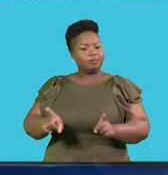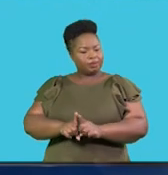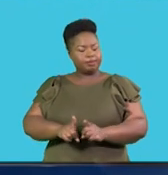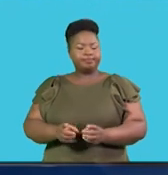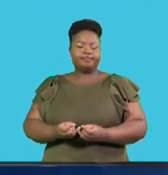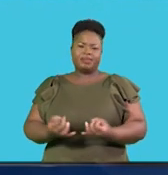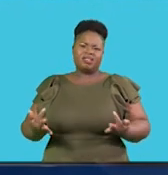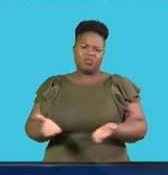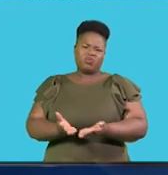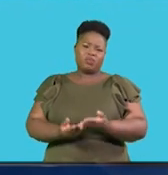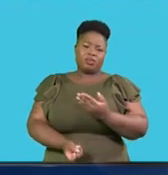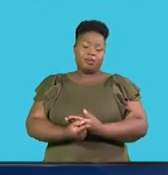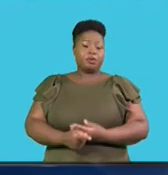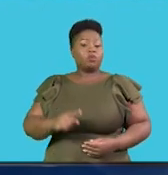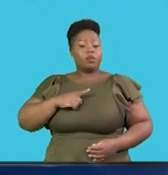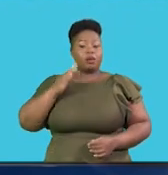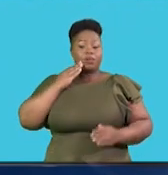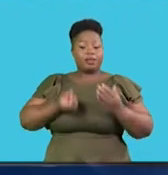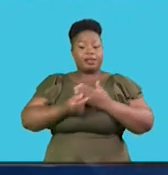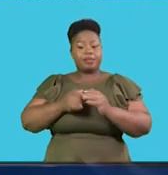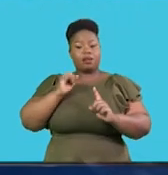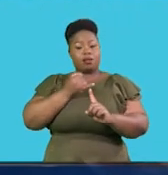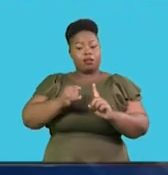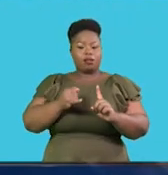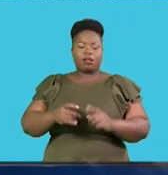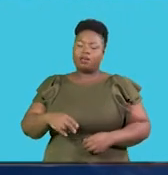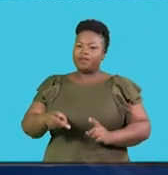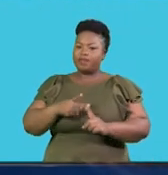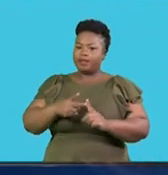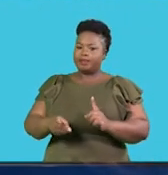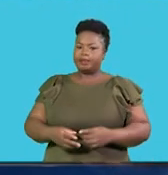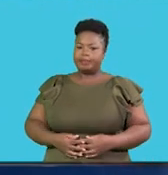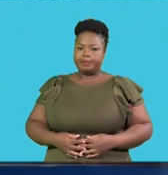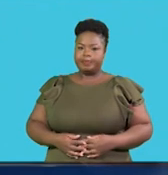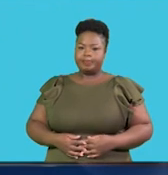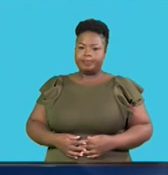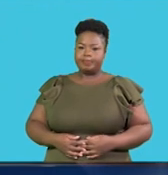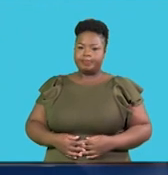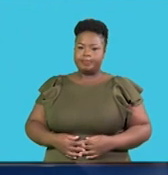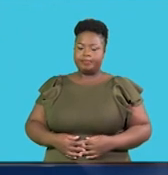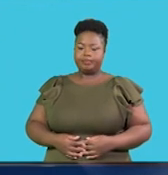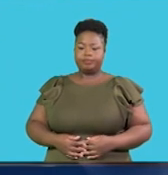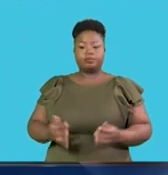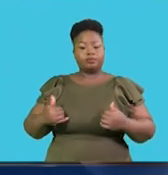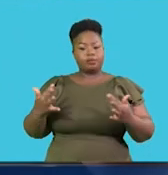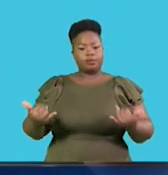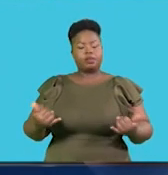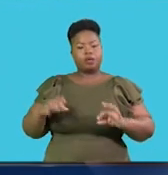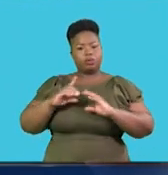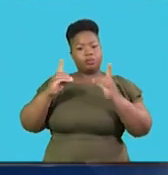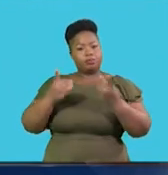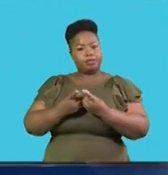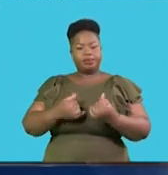our schools, especially when the incidences of stabbing and any other form of violence. Ukusukela ngoko isebe